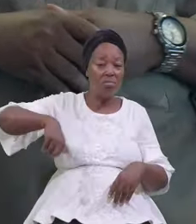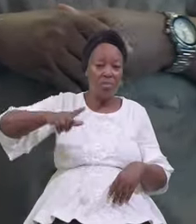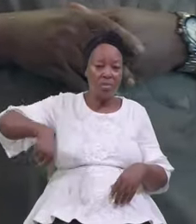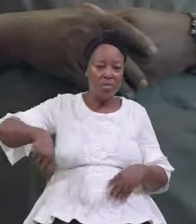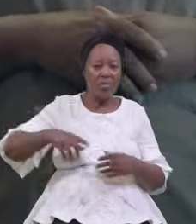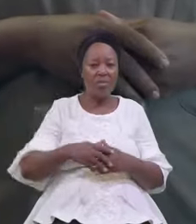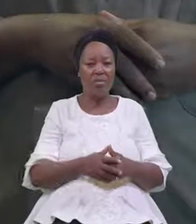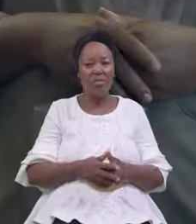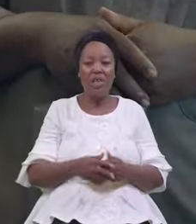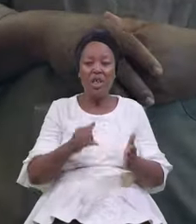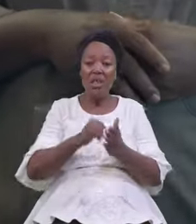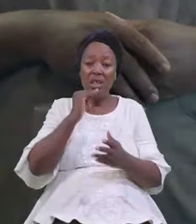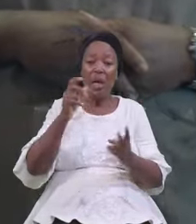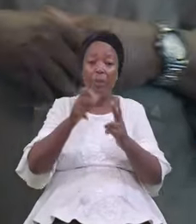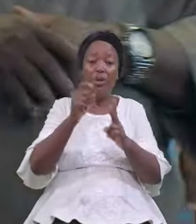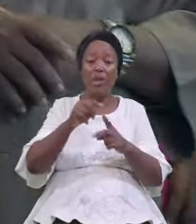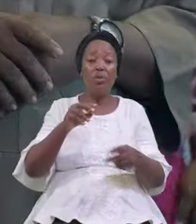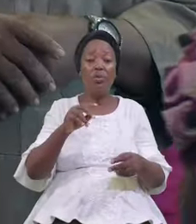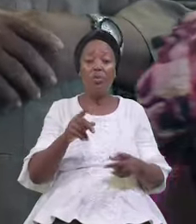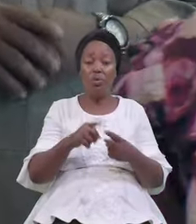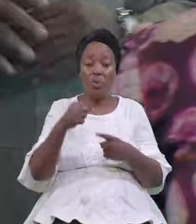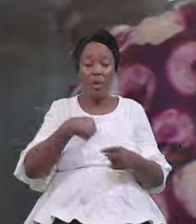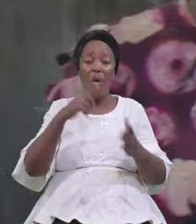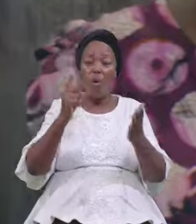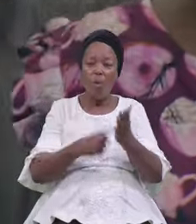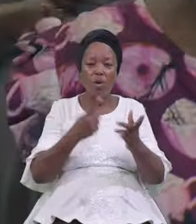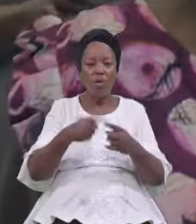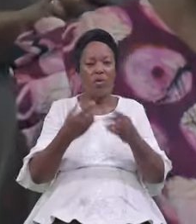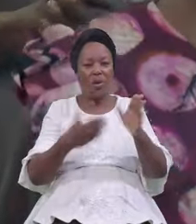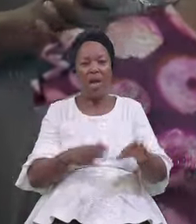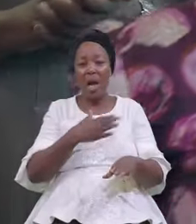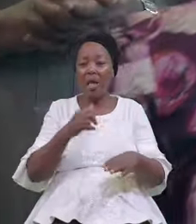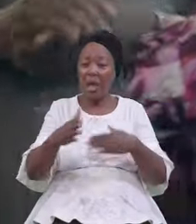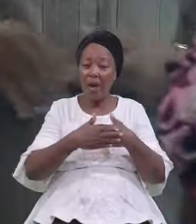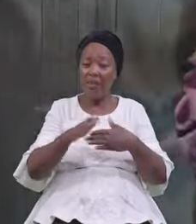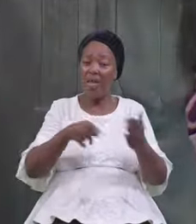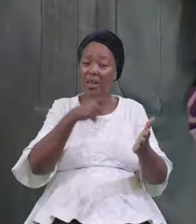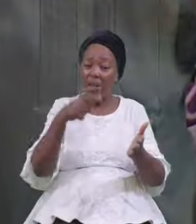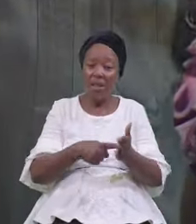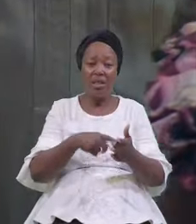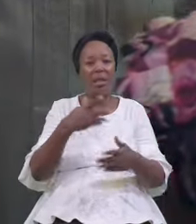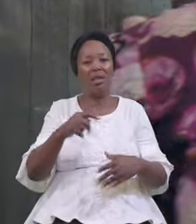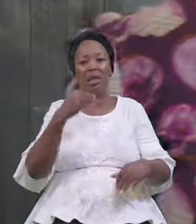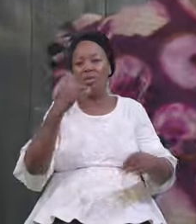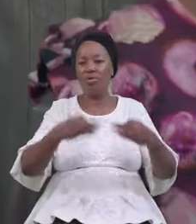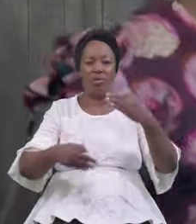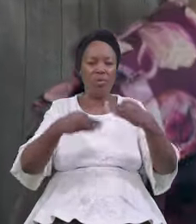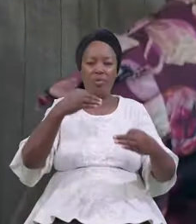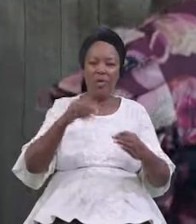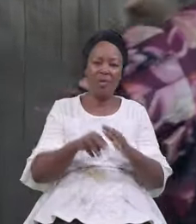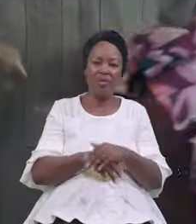It's appointed unto men once to die, and after this, the judgment.